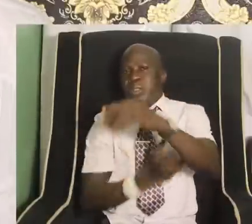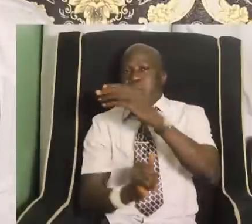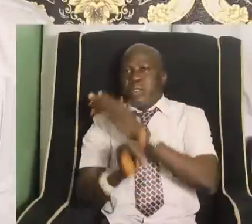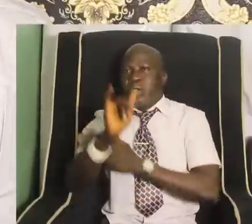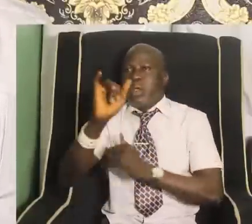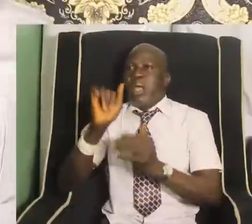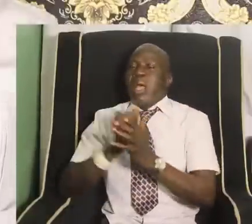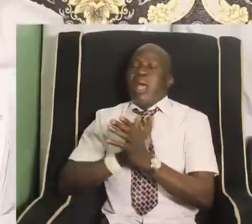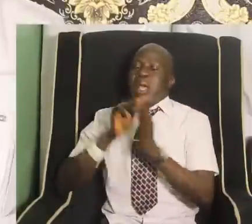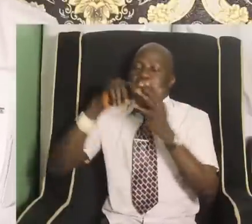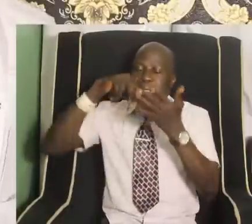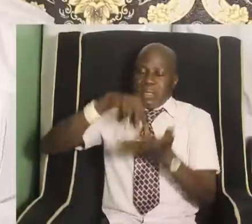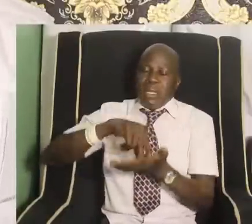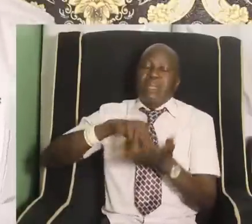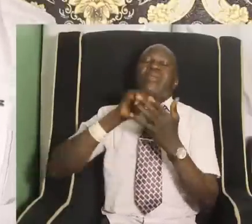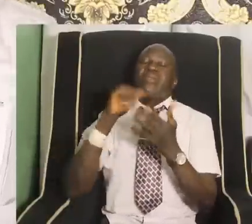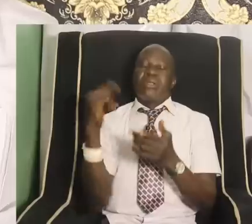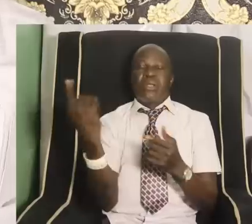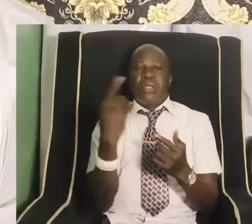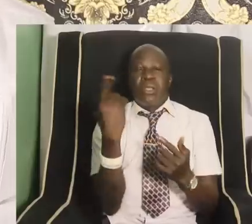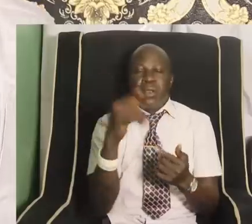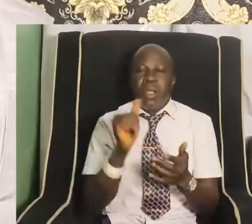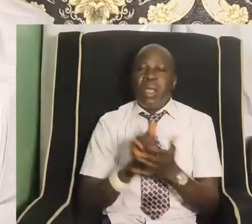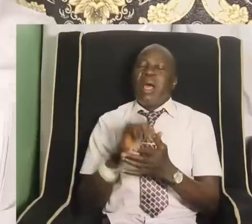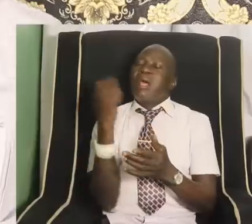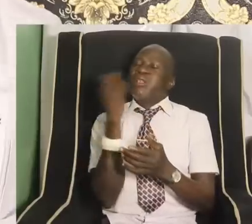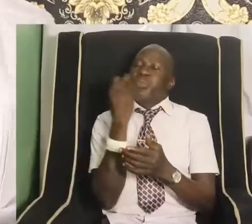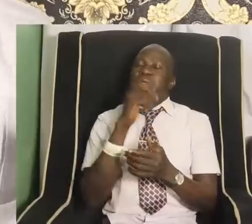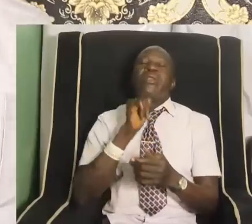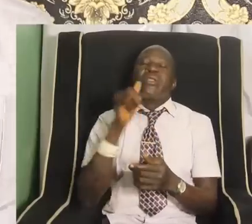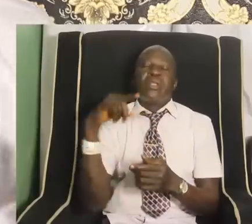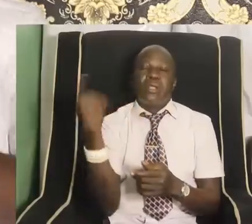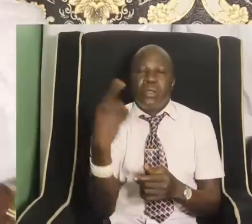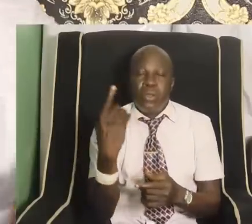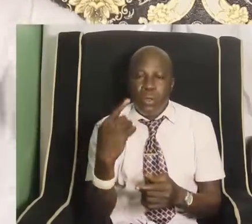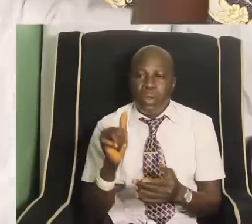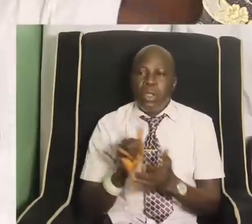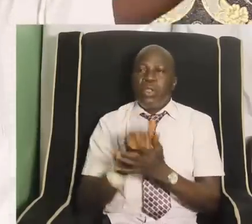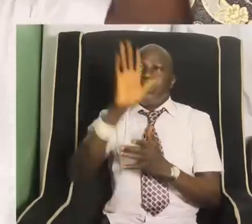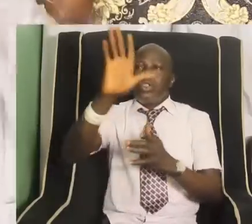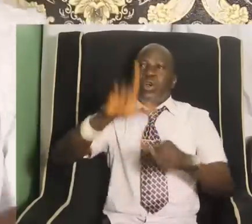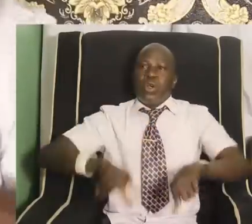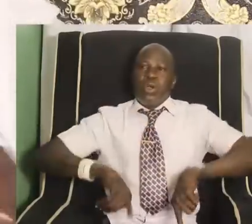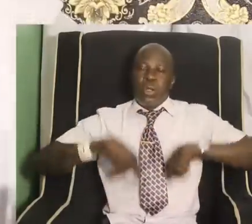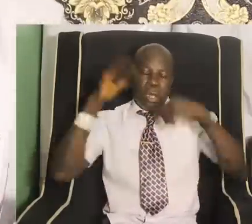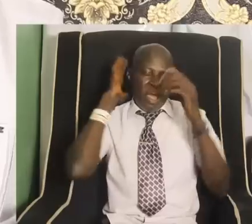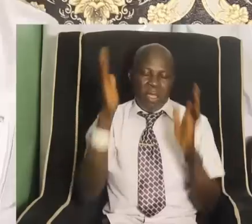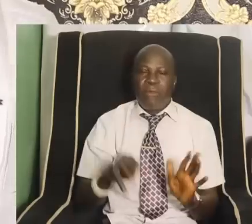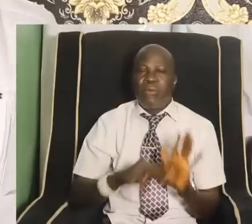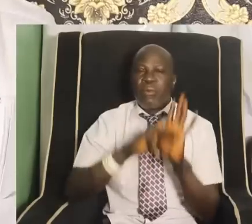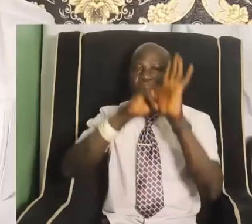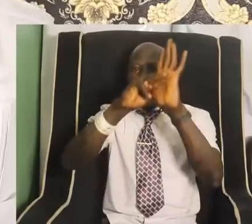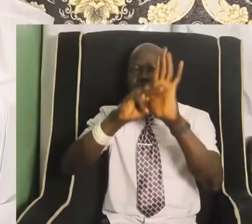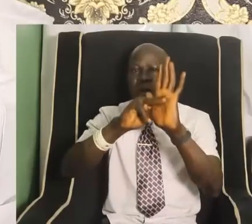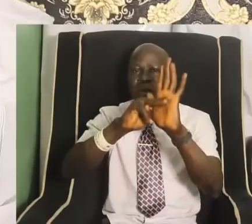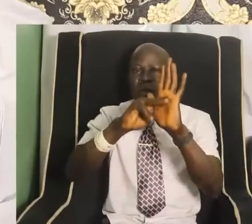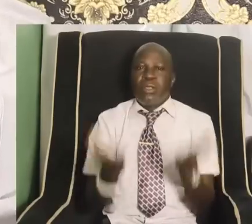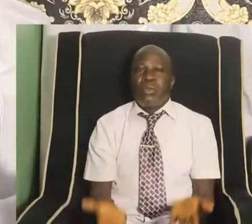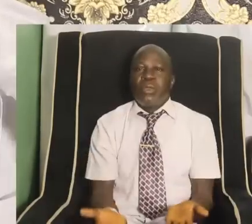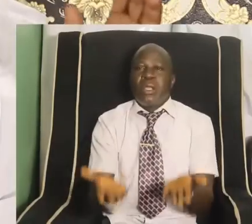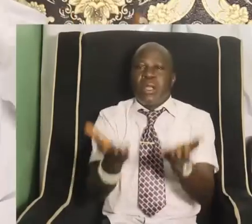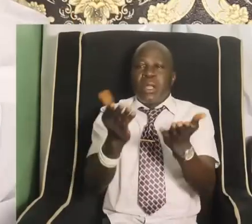But no, no, that I stand not alone. But so I'm not alone. I speak not alone. I hear the update. Your love will